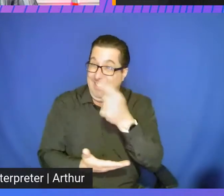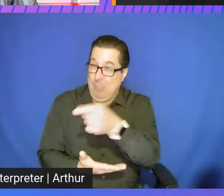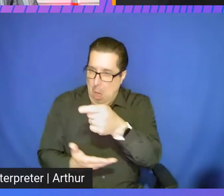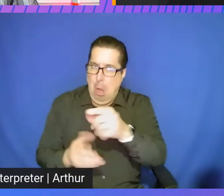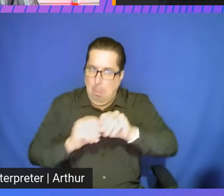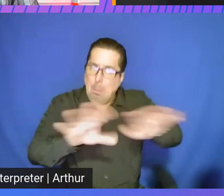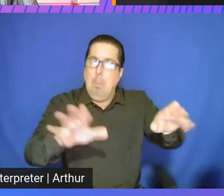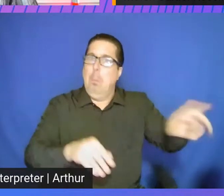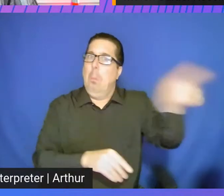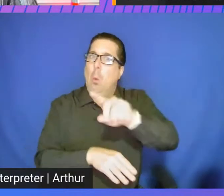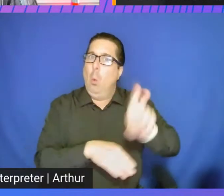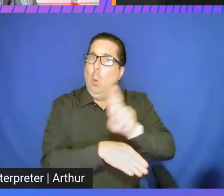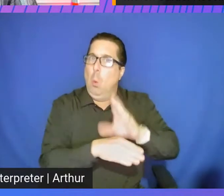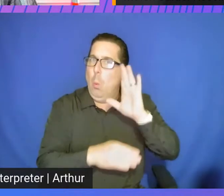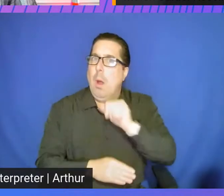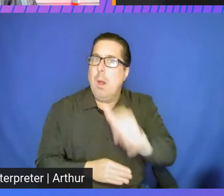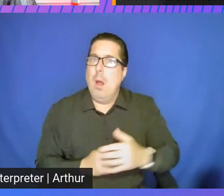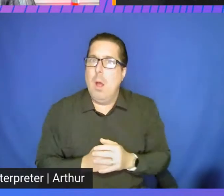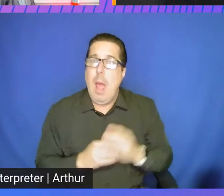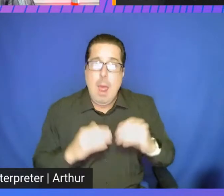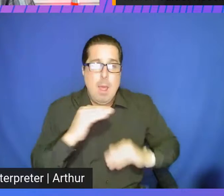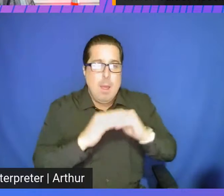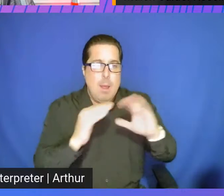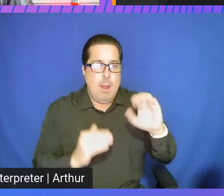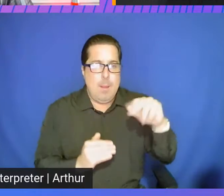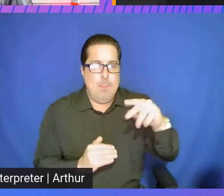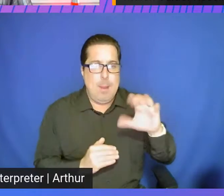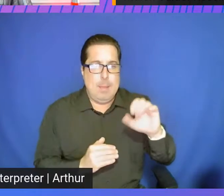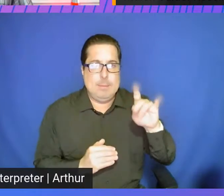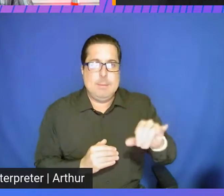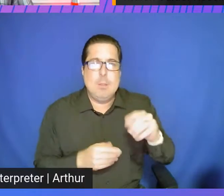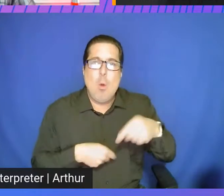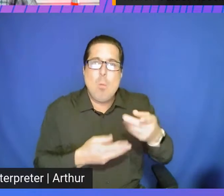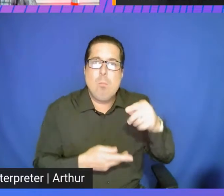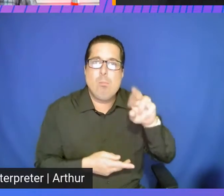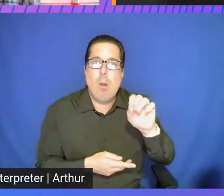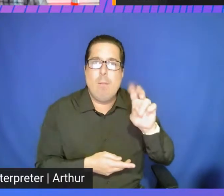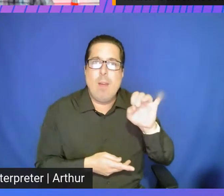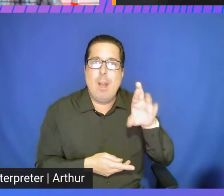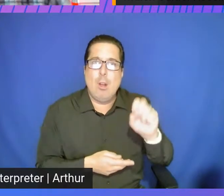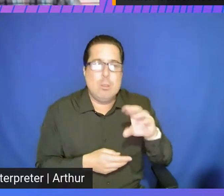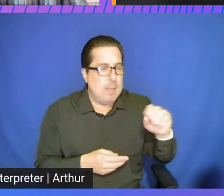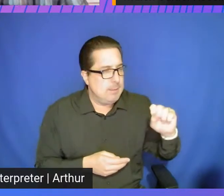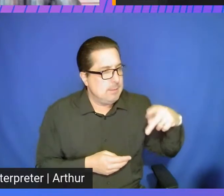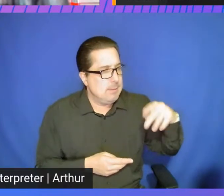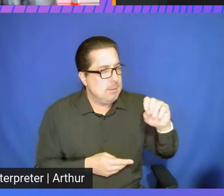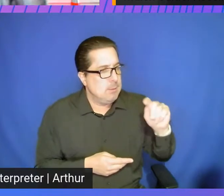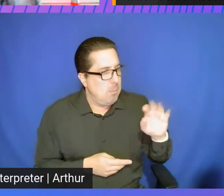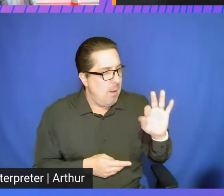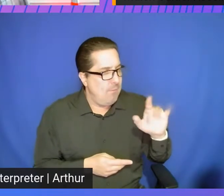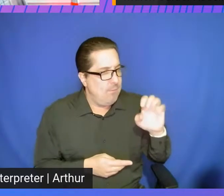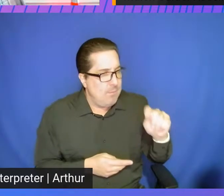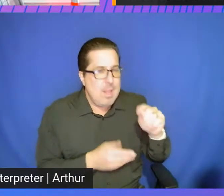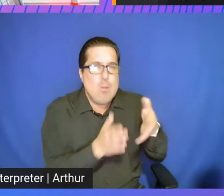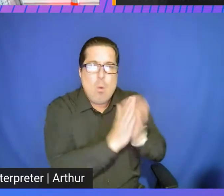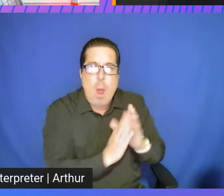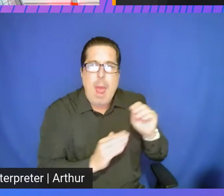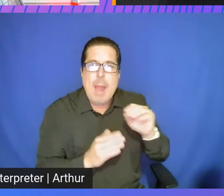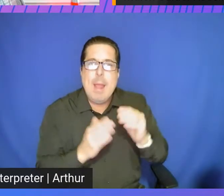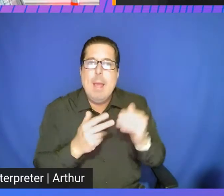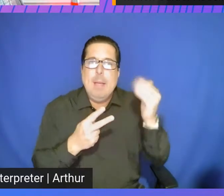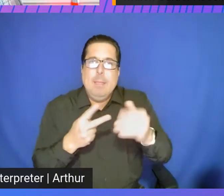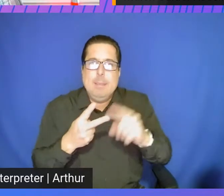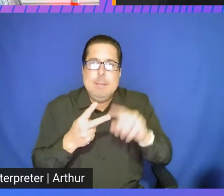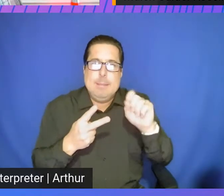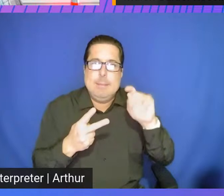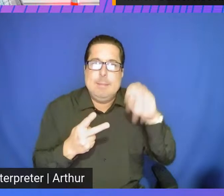be using capacity providers rather than spot fleet requests and step scaling like we're doing now.